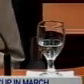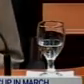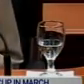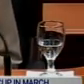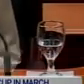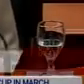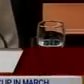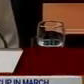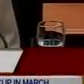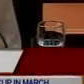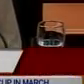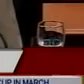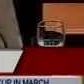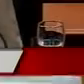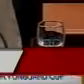documents?